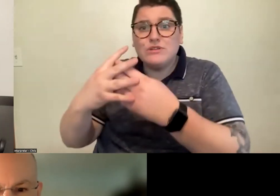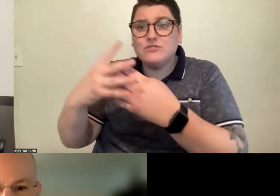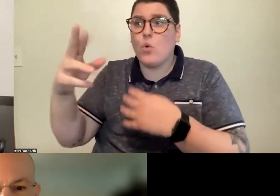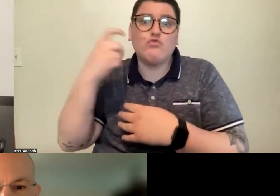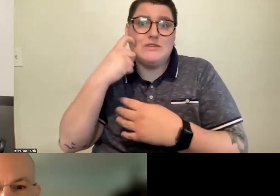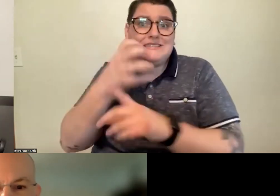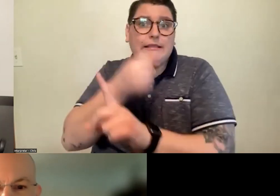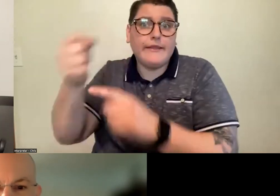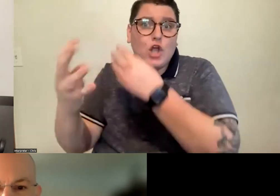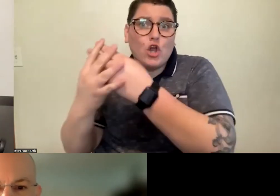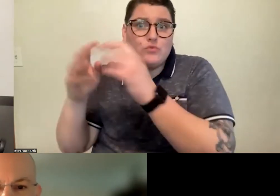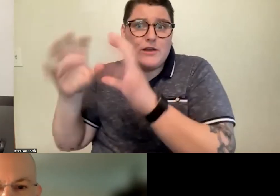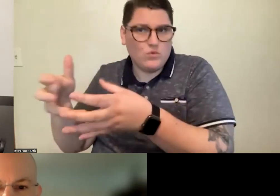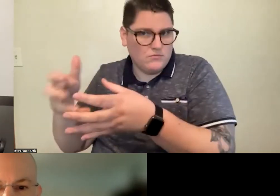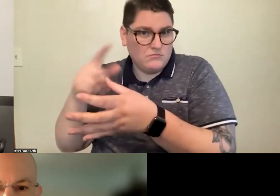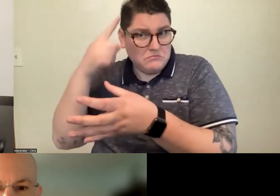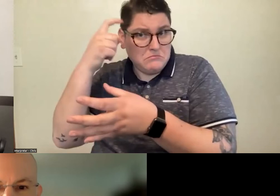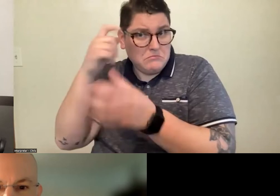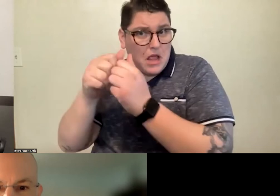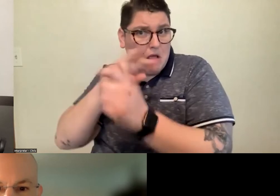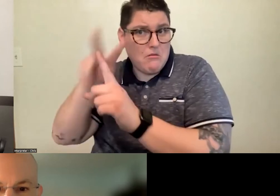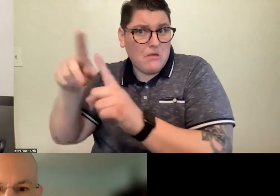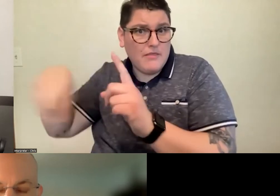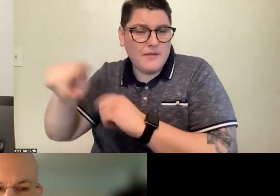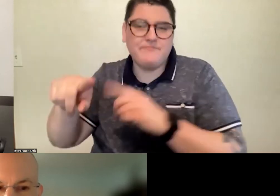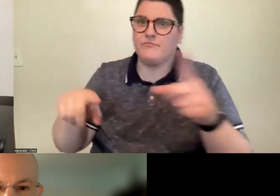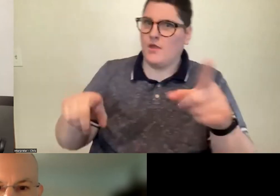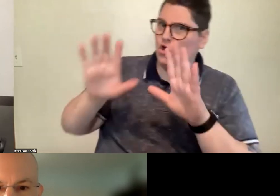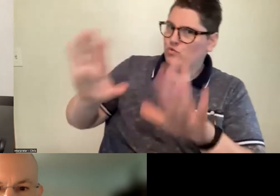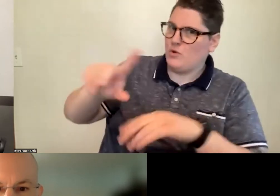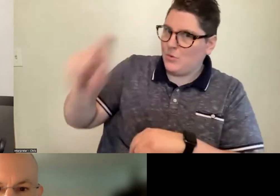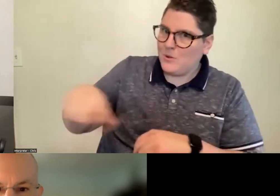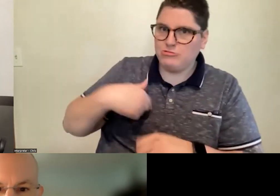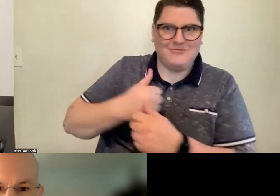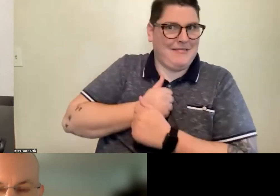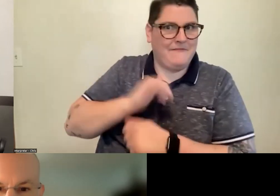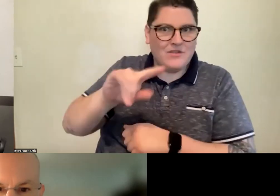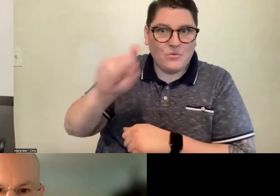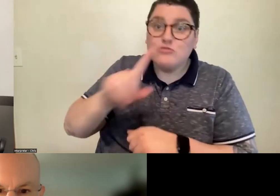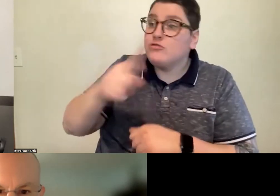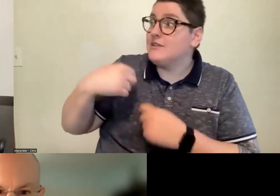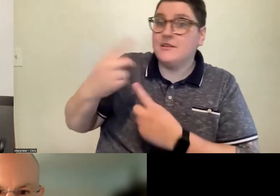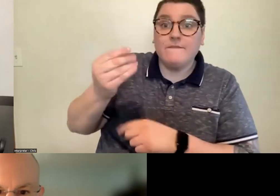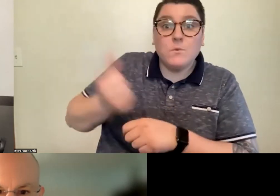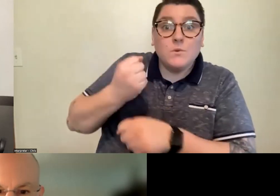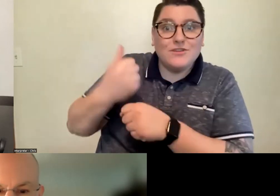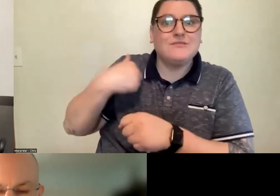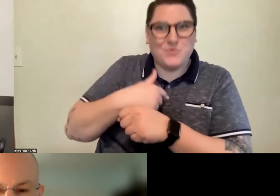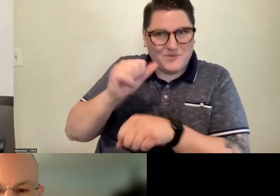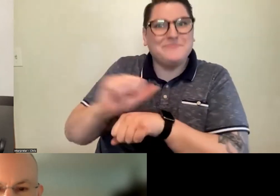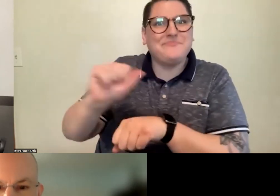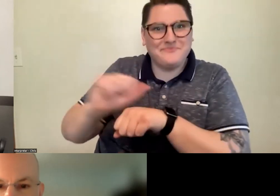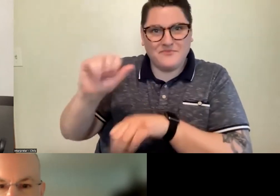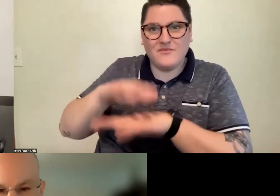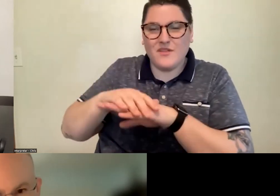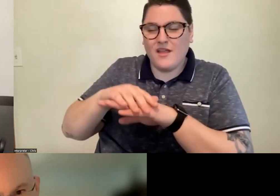group? That's a great question. I love it. We've actually been working for the last couple of years on